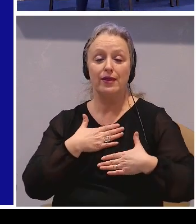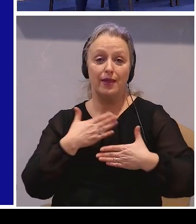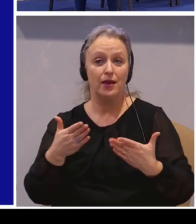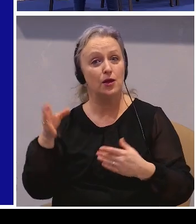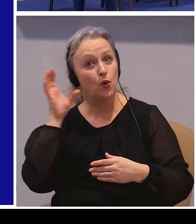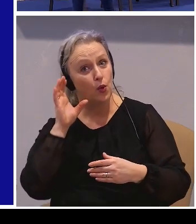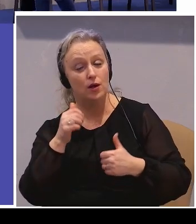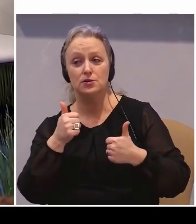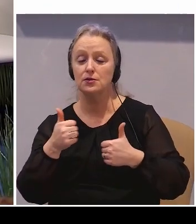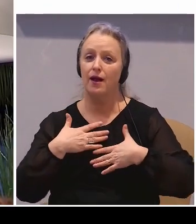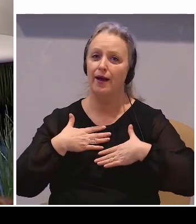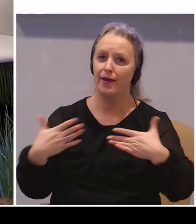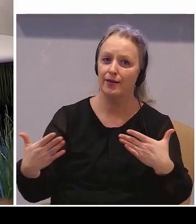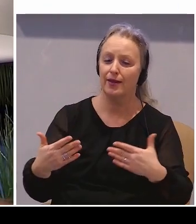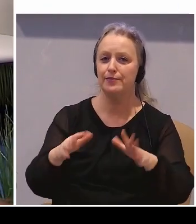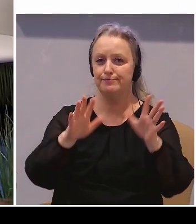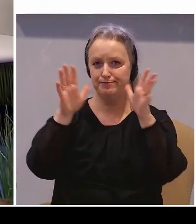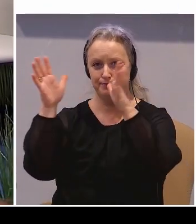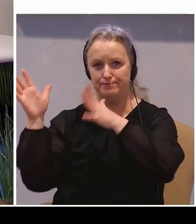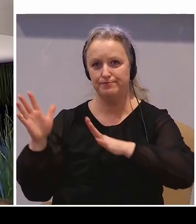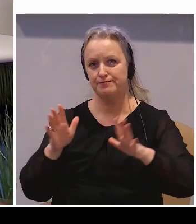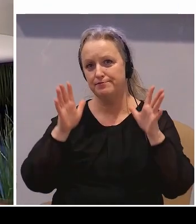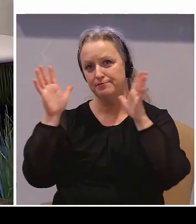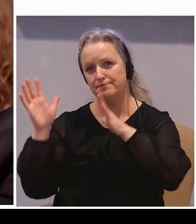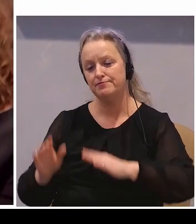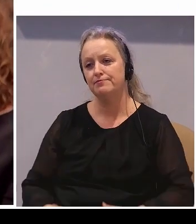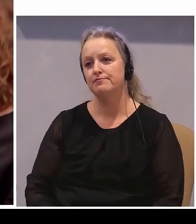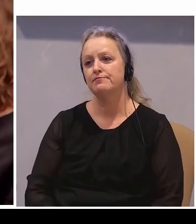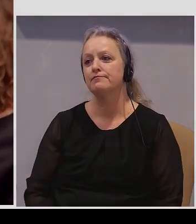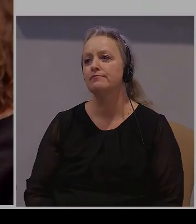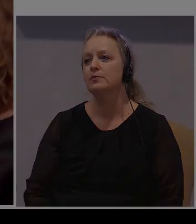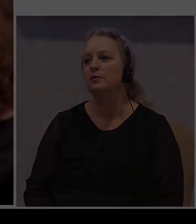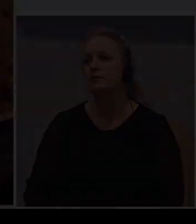Yes. Thank you very much, Marta.